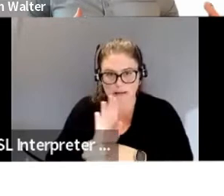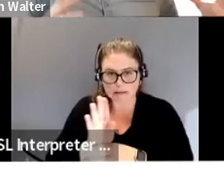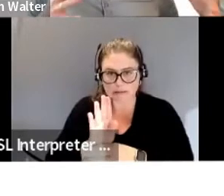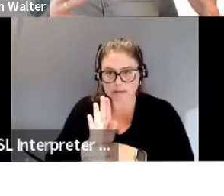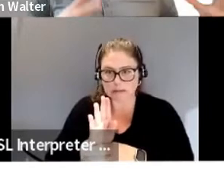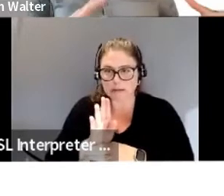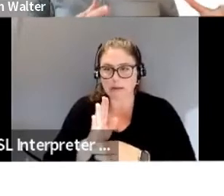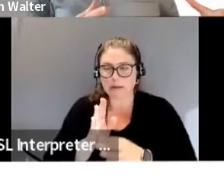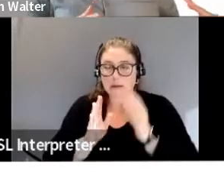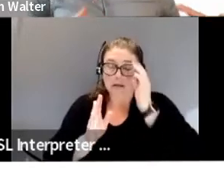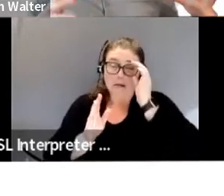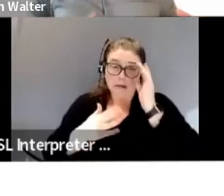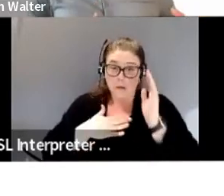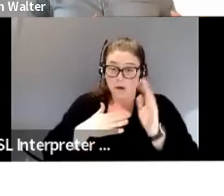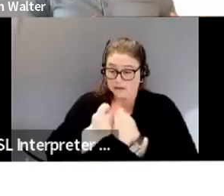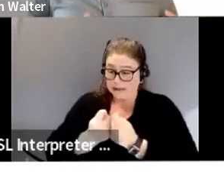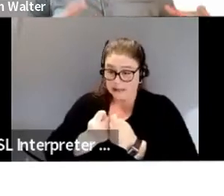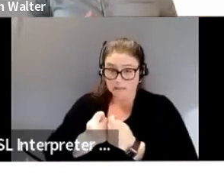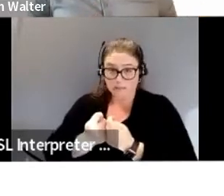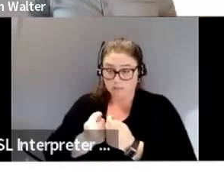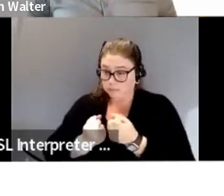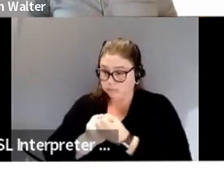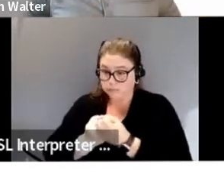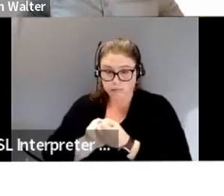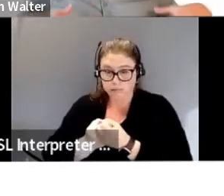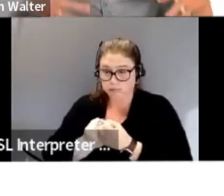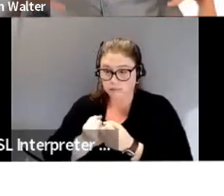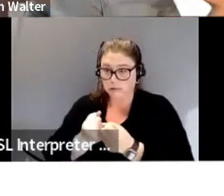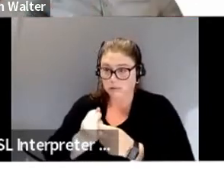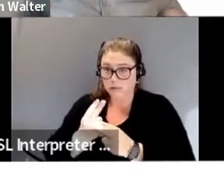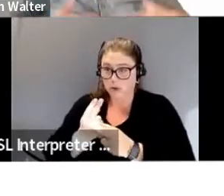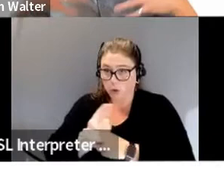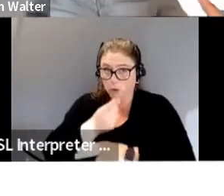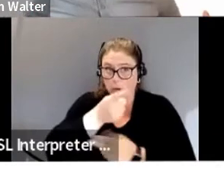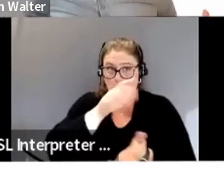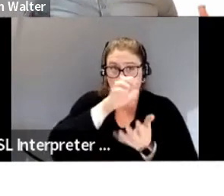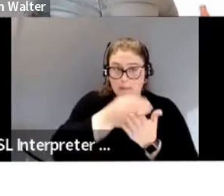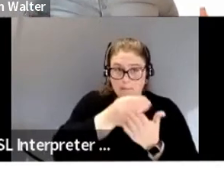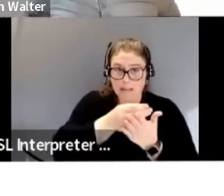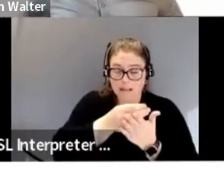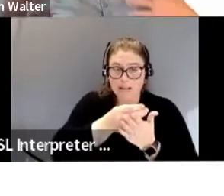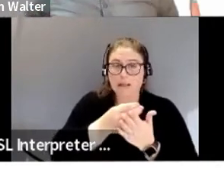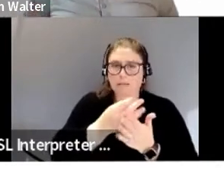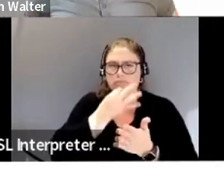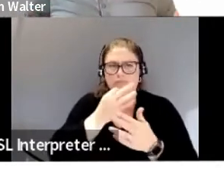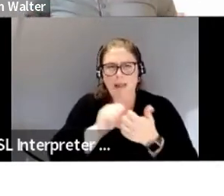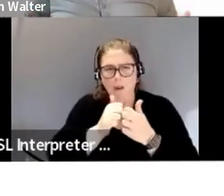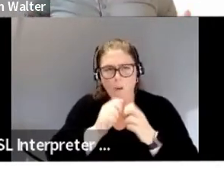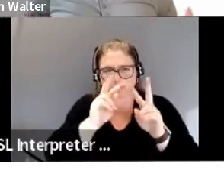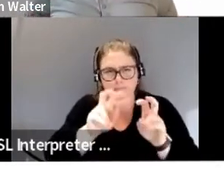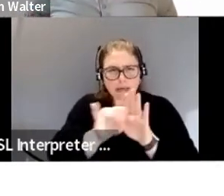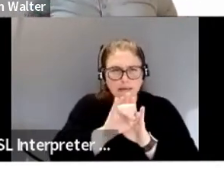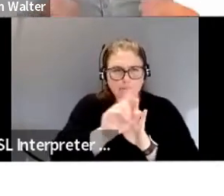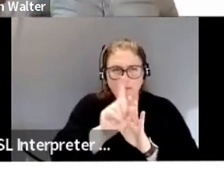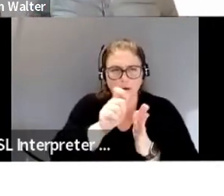had built our team on these funds, right? We weren't burning our own cash, and we were able to continue to build product and market product without having to burn our own